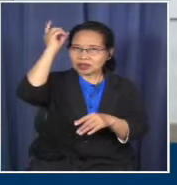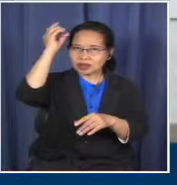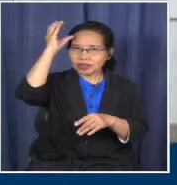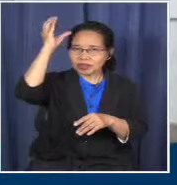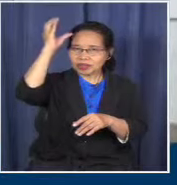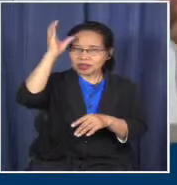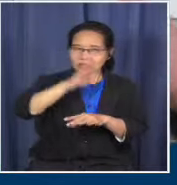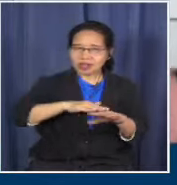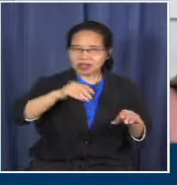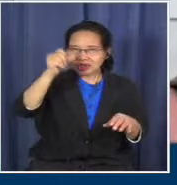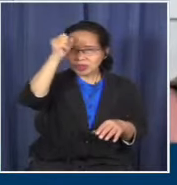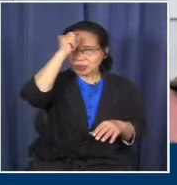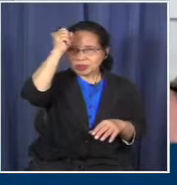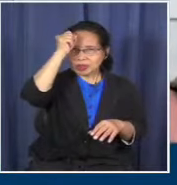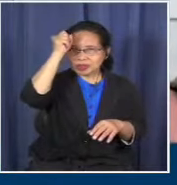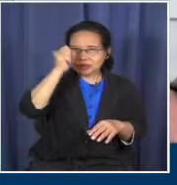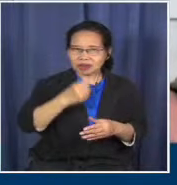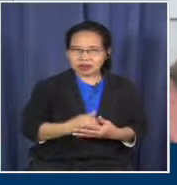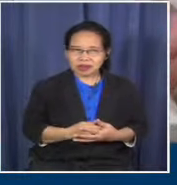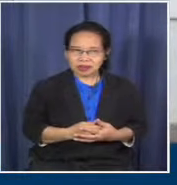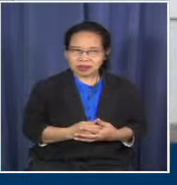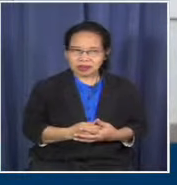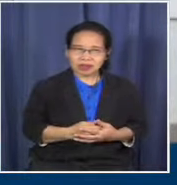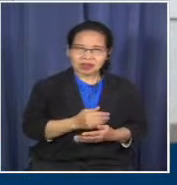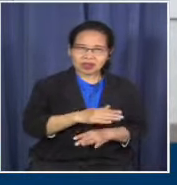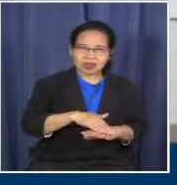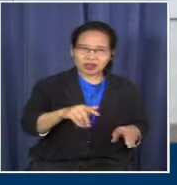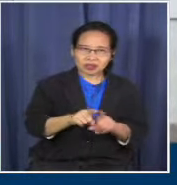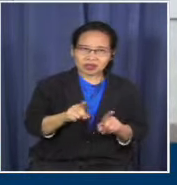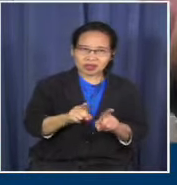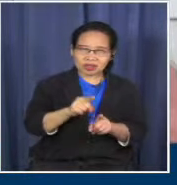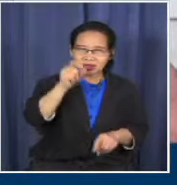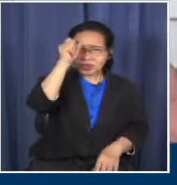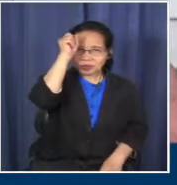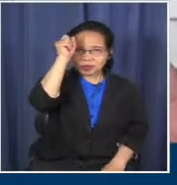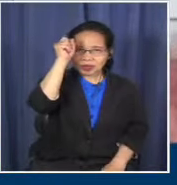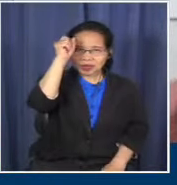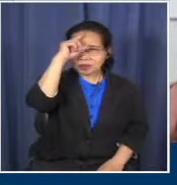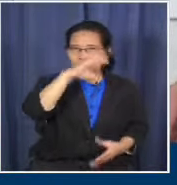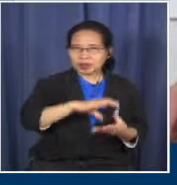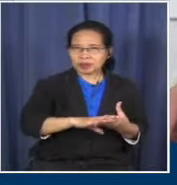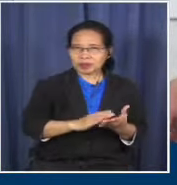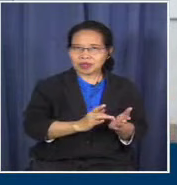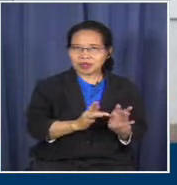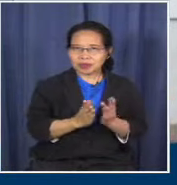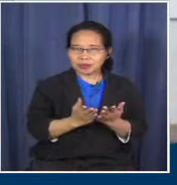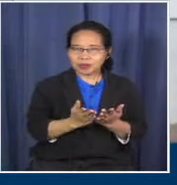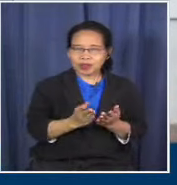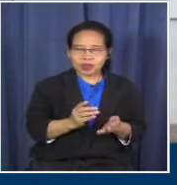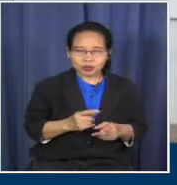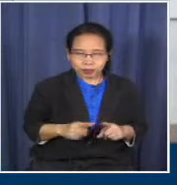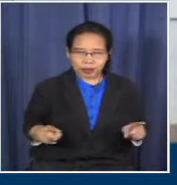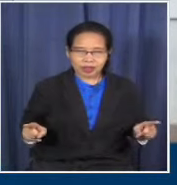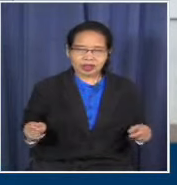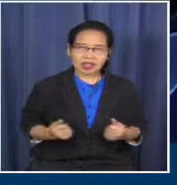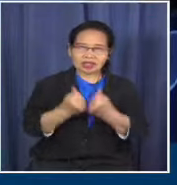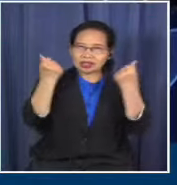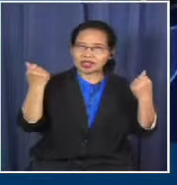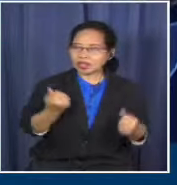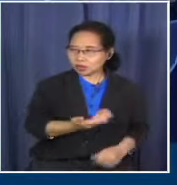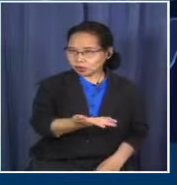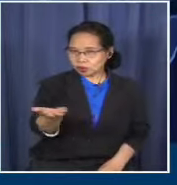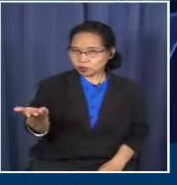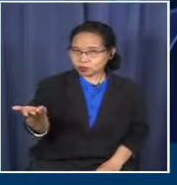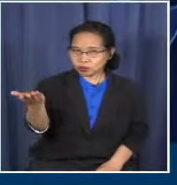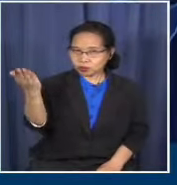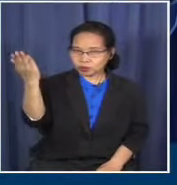They are mocking and insulting God. They call him stupid. They call those who believe in the Bible